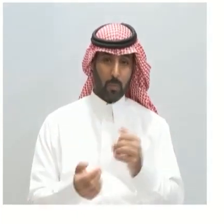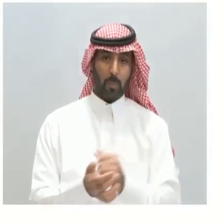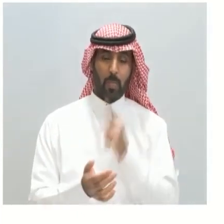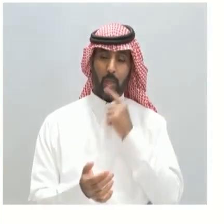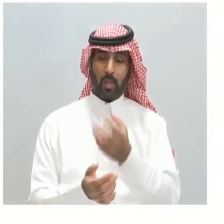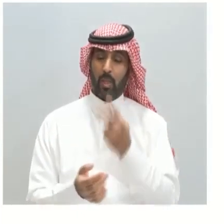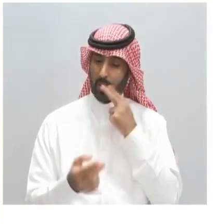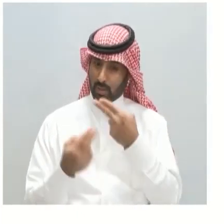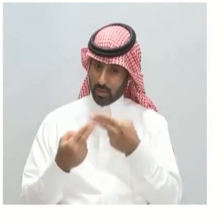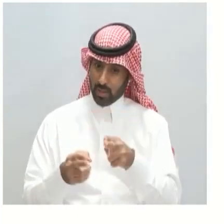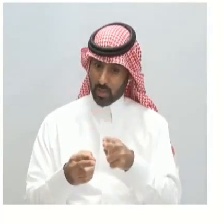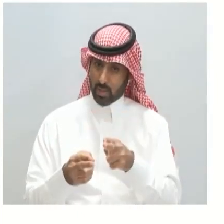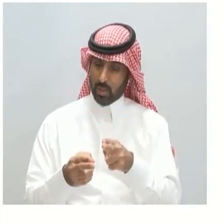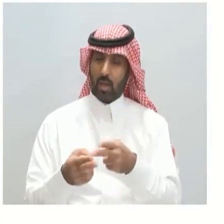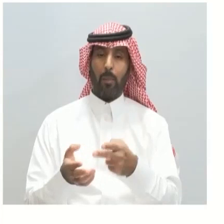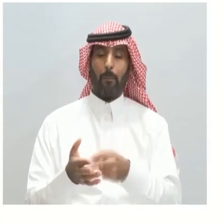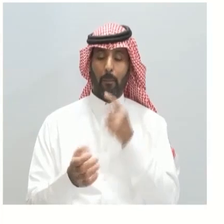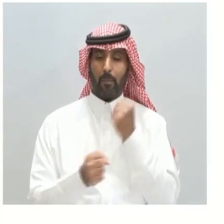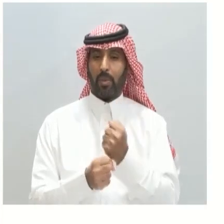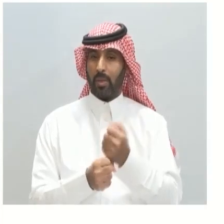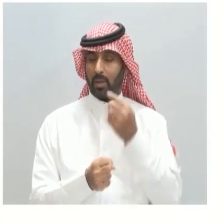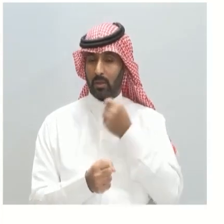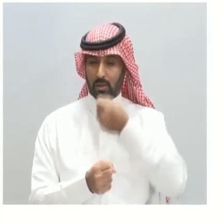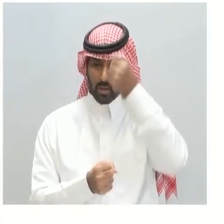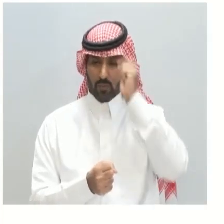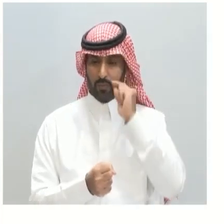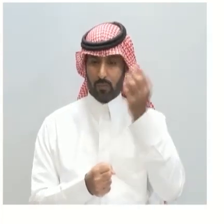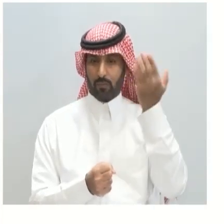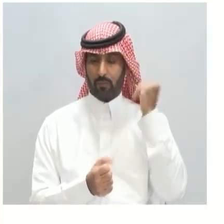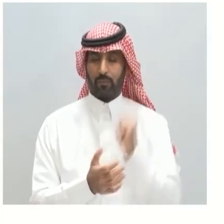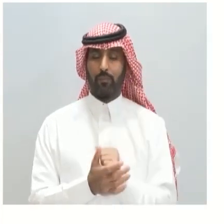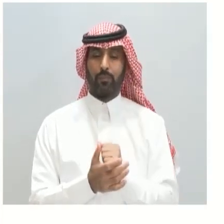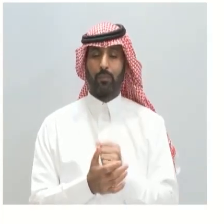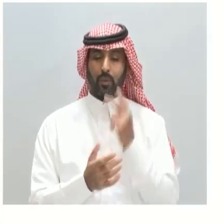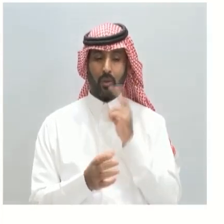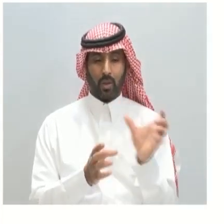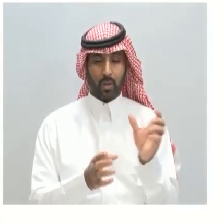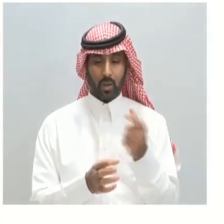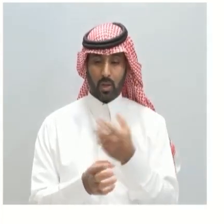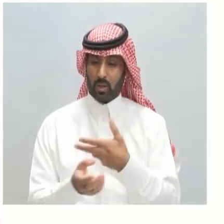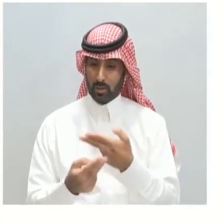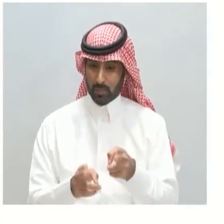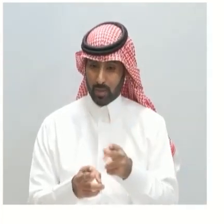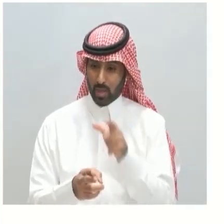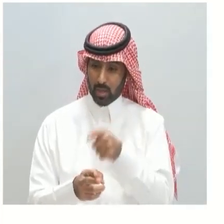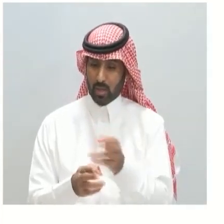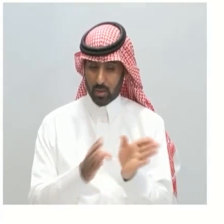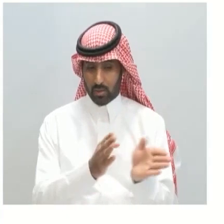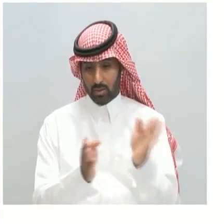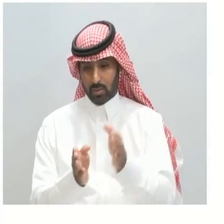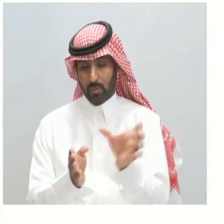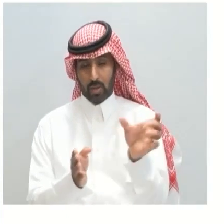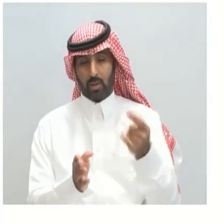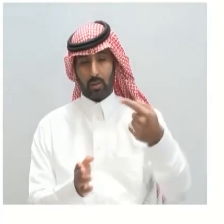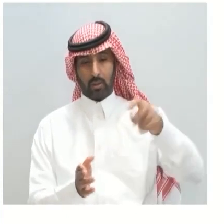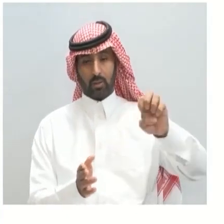Get in front of adjective or past participle. Get can be followed by an adjective. So the first